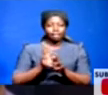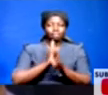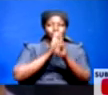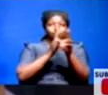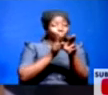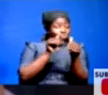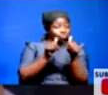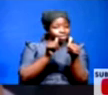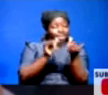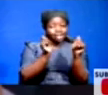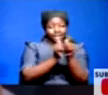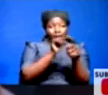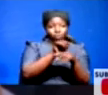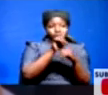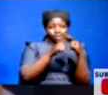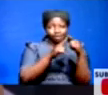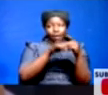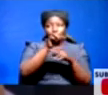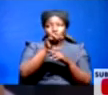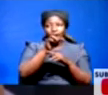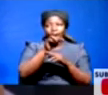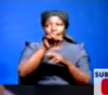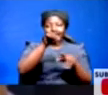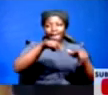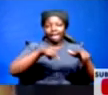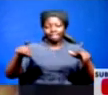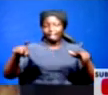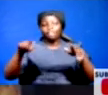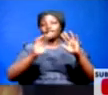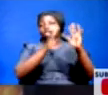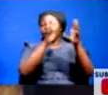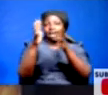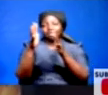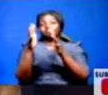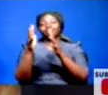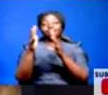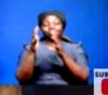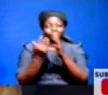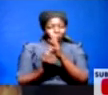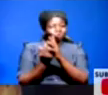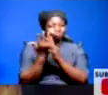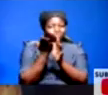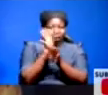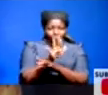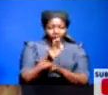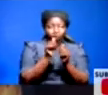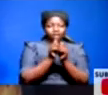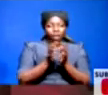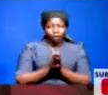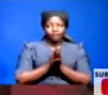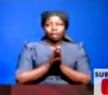10.6 million hectares of restored forest and rangeland